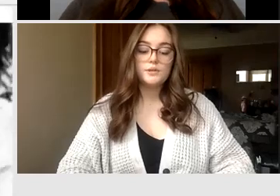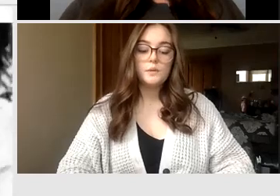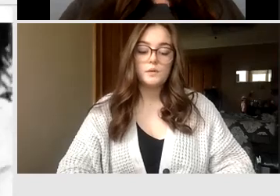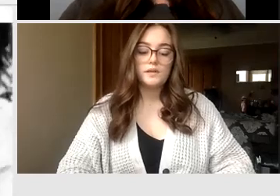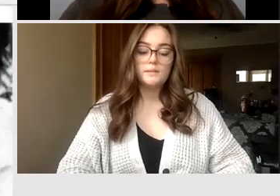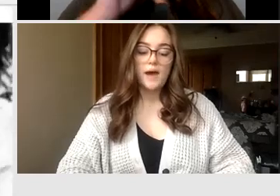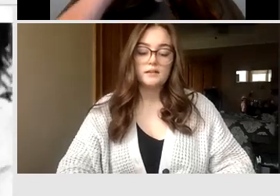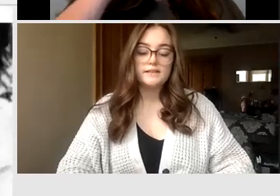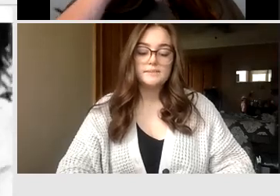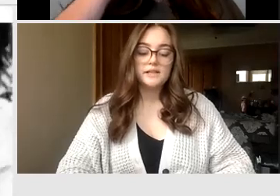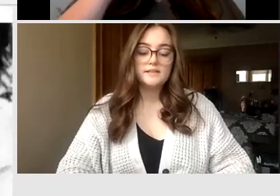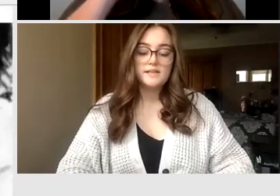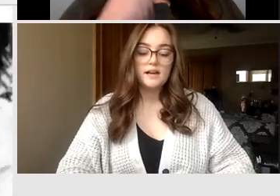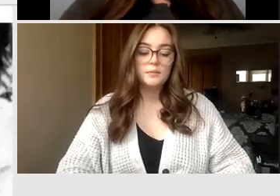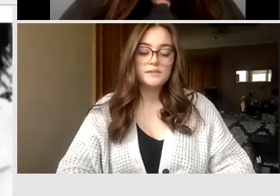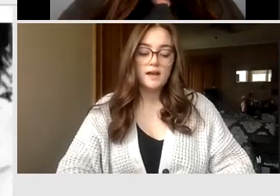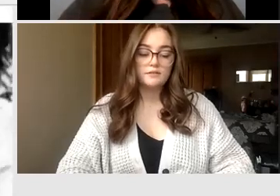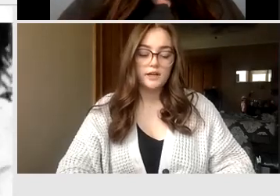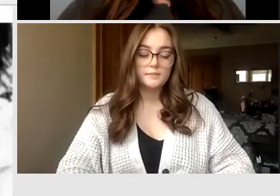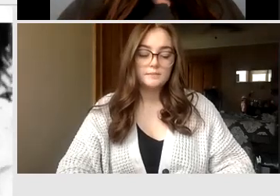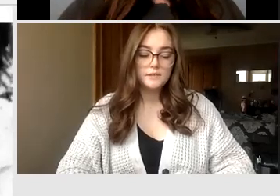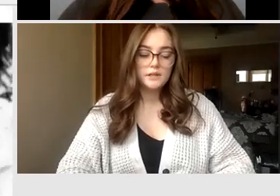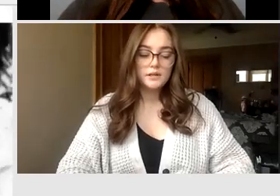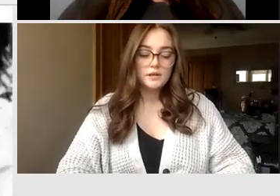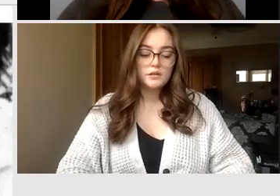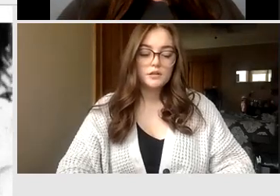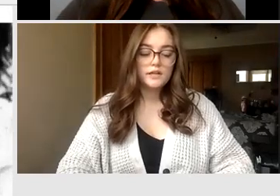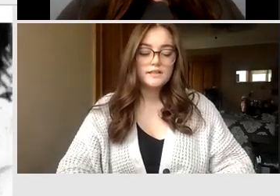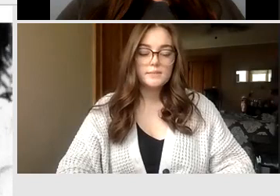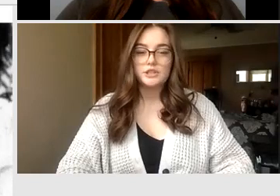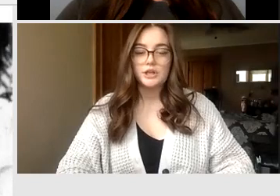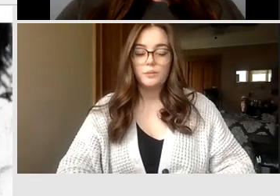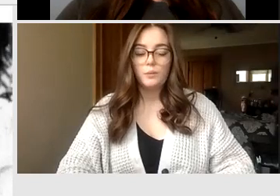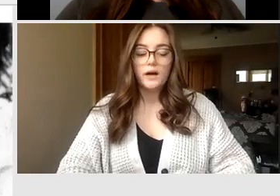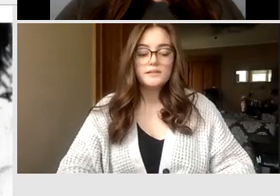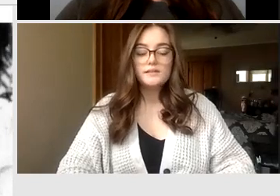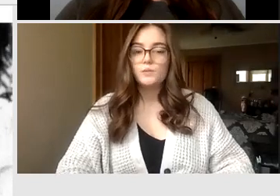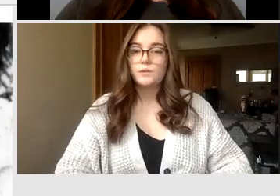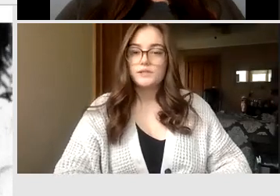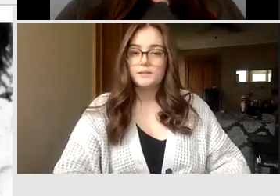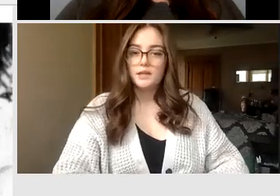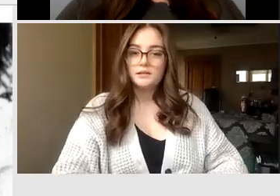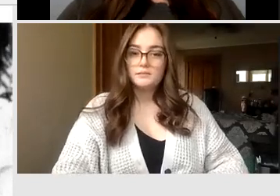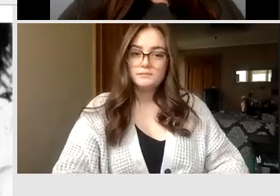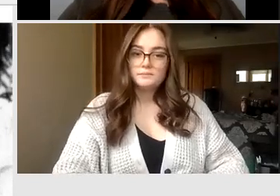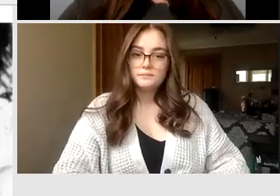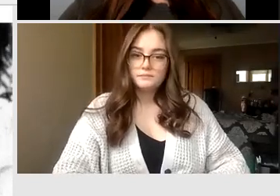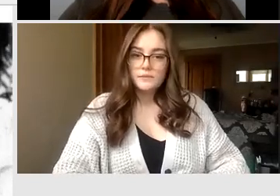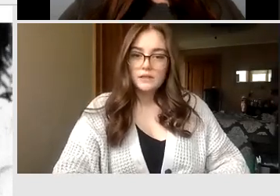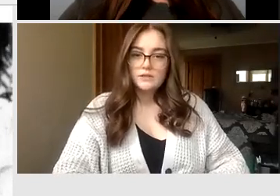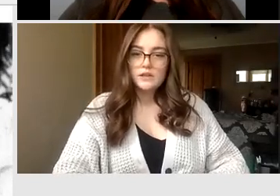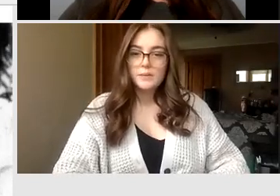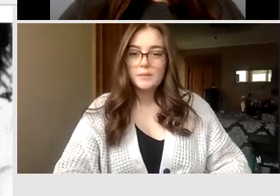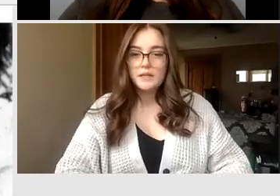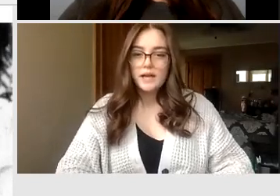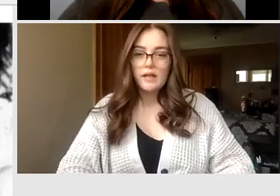Those who were wounded in battle experienced terrible suffering. Look at this picture. What does wounded mean?